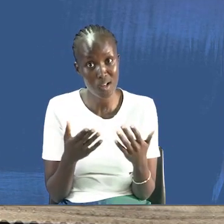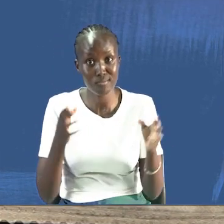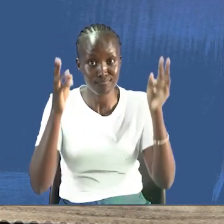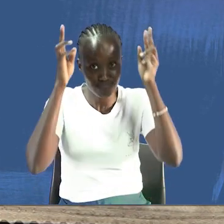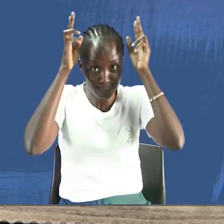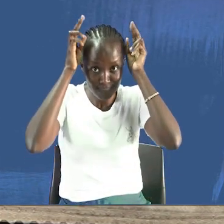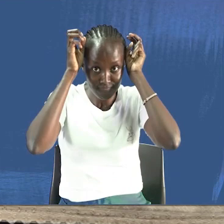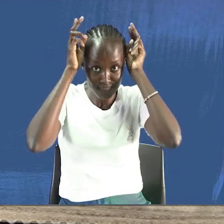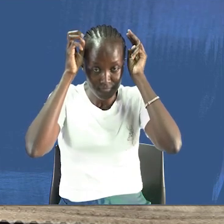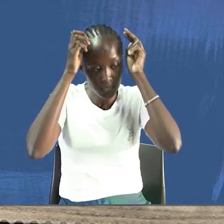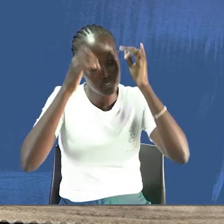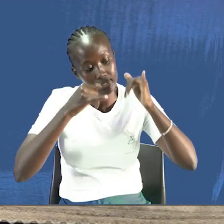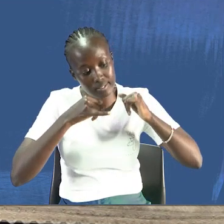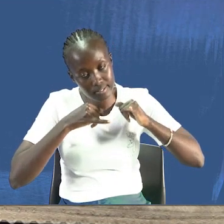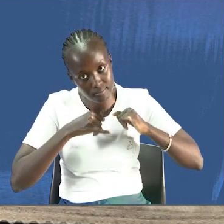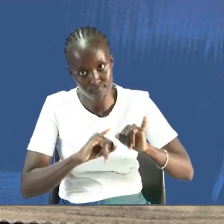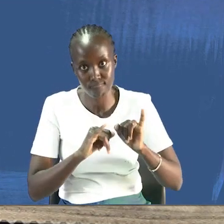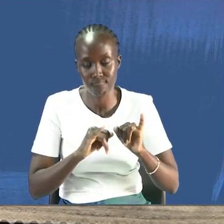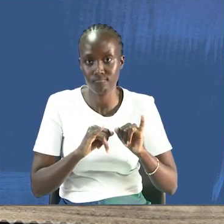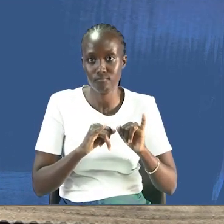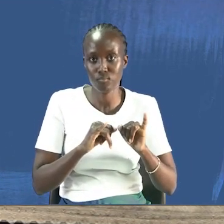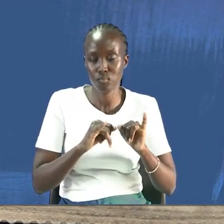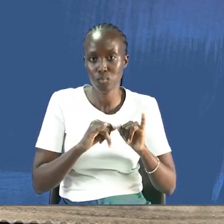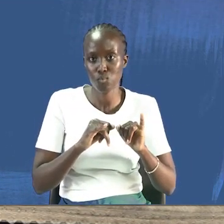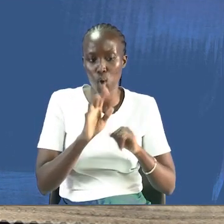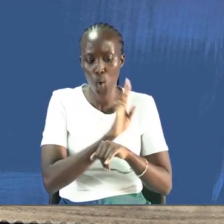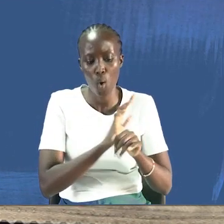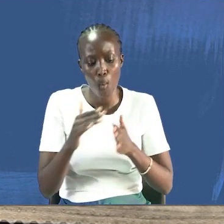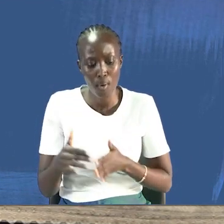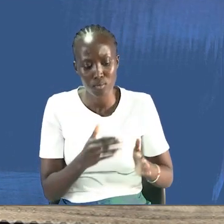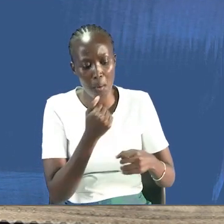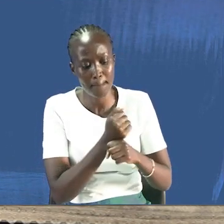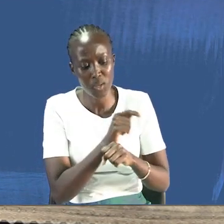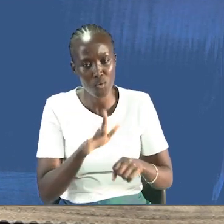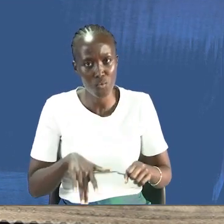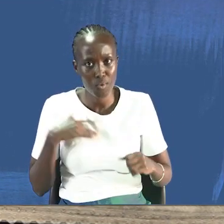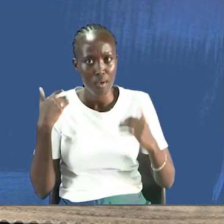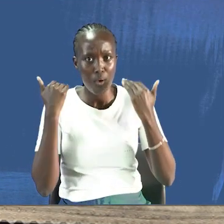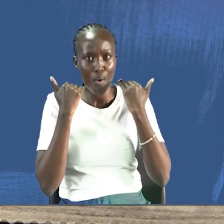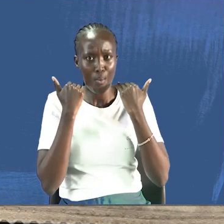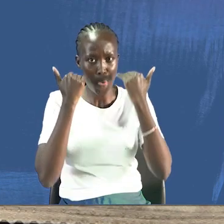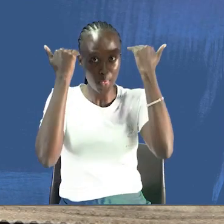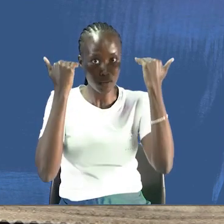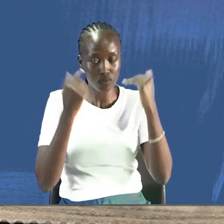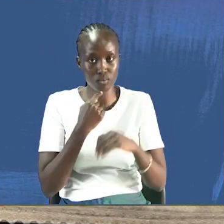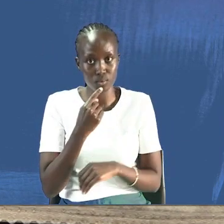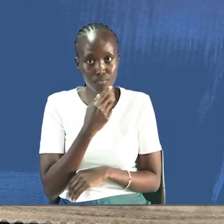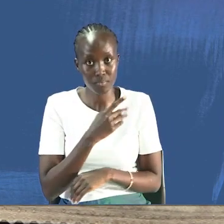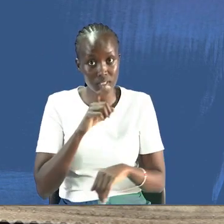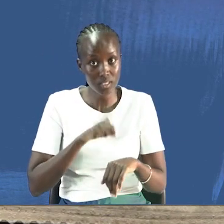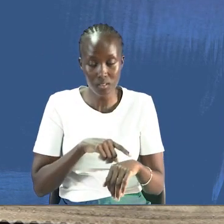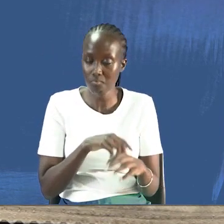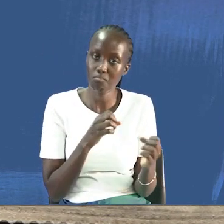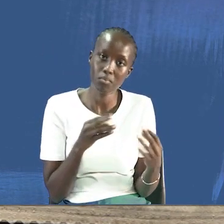devil, you know, takes an opportunity to depress us, to frustrate us. And so many